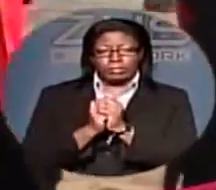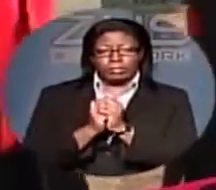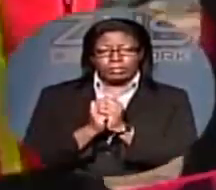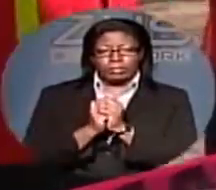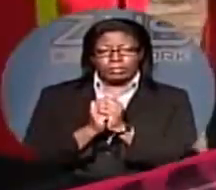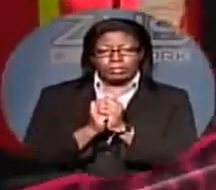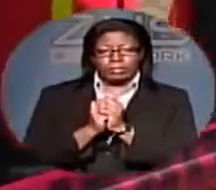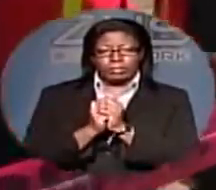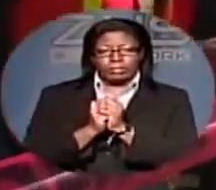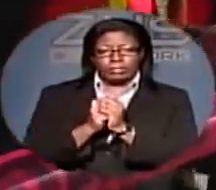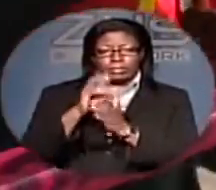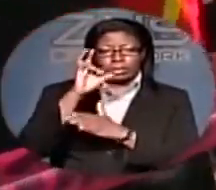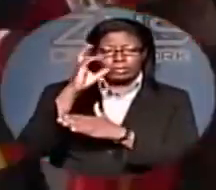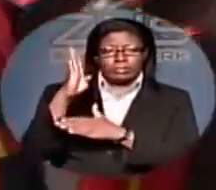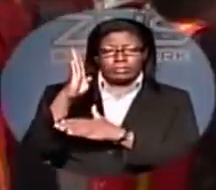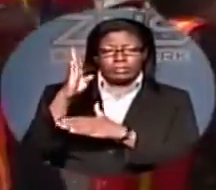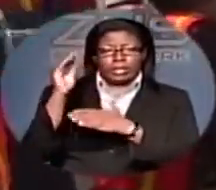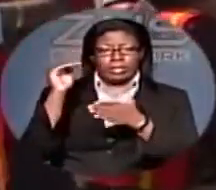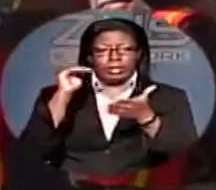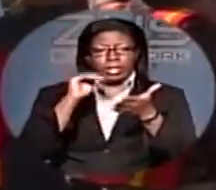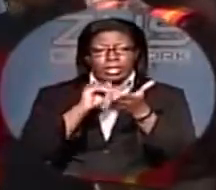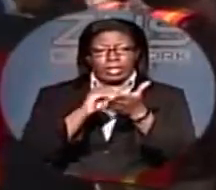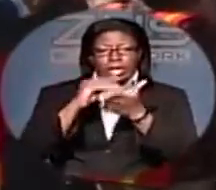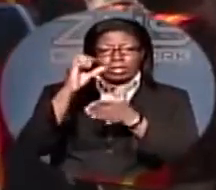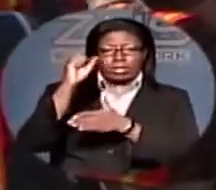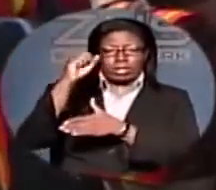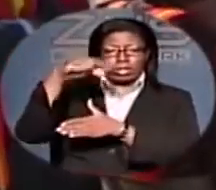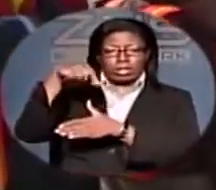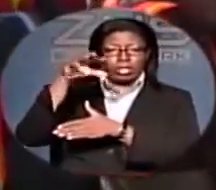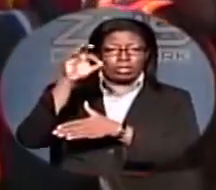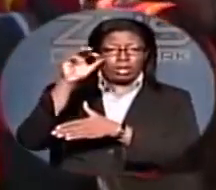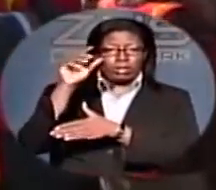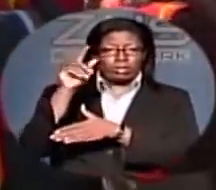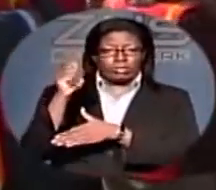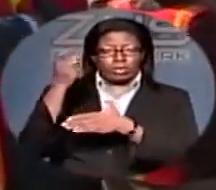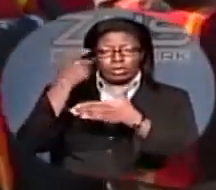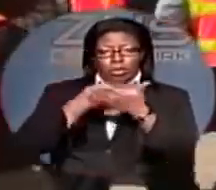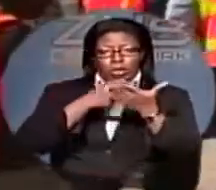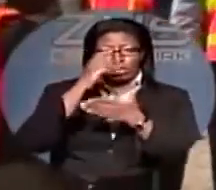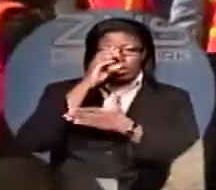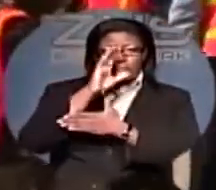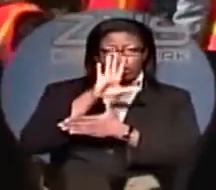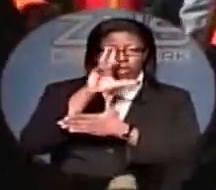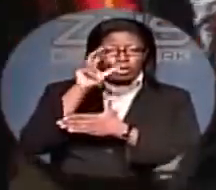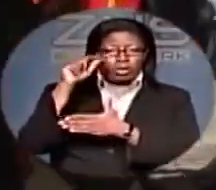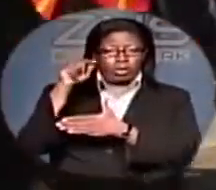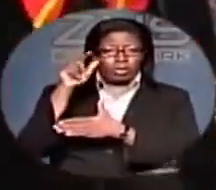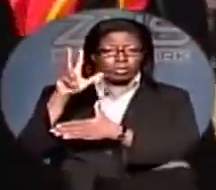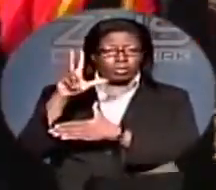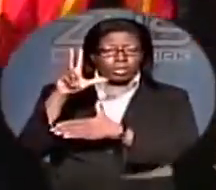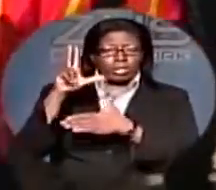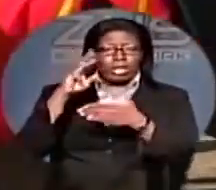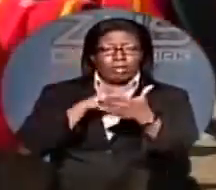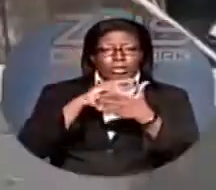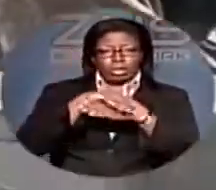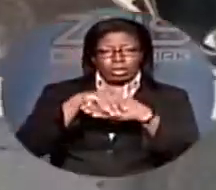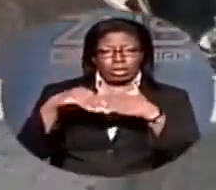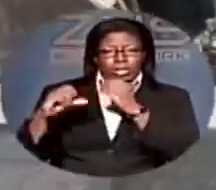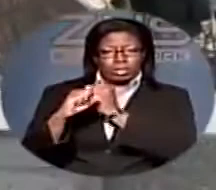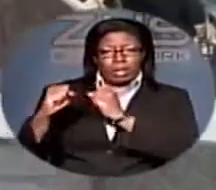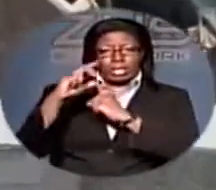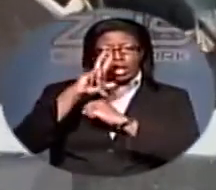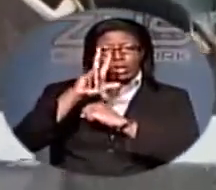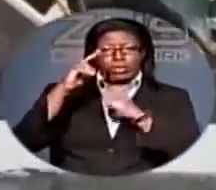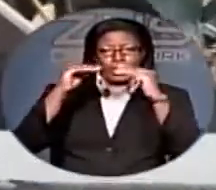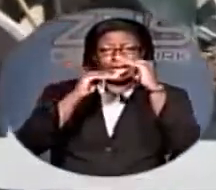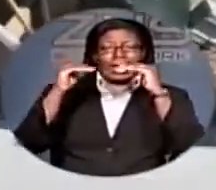smoothly. The 75,000 square foot addition costs $52.3 million to construct and will span 3 levels. As the